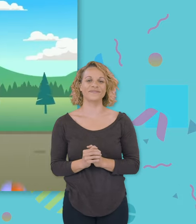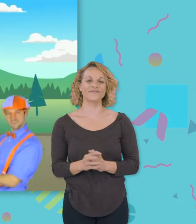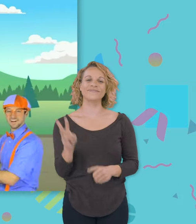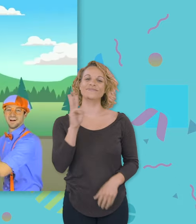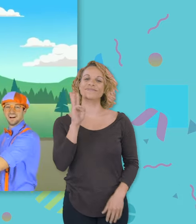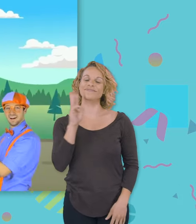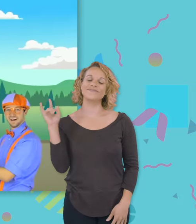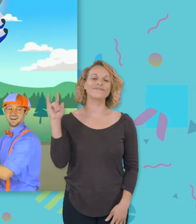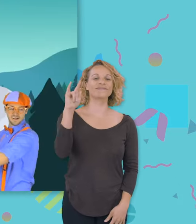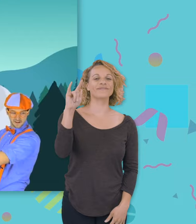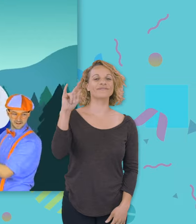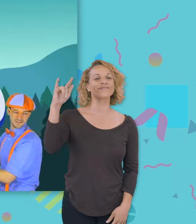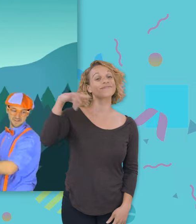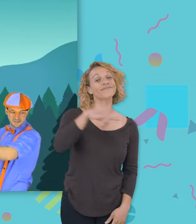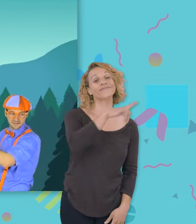Whoa,